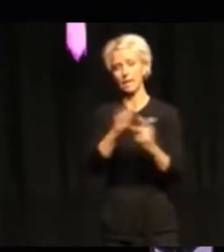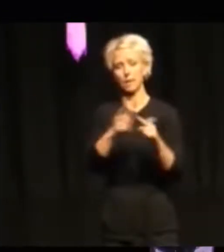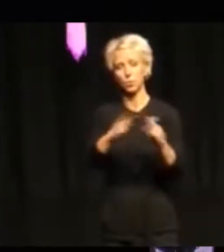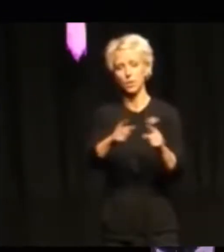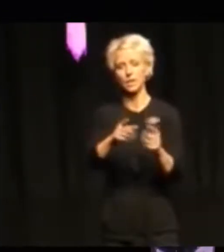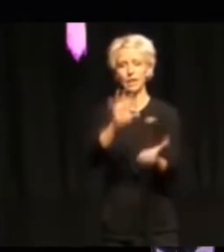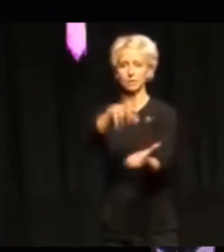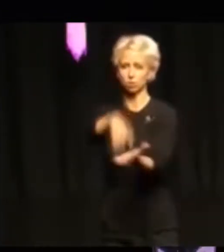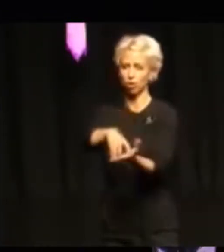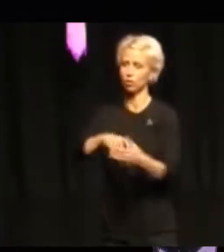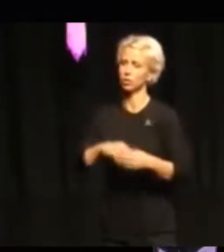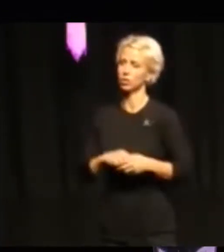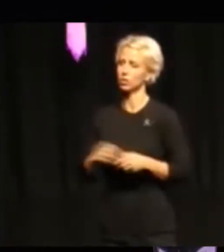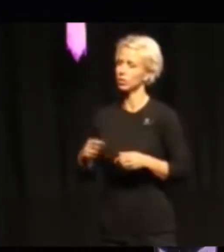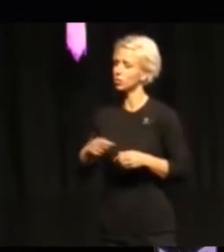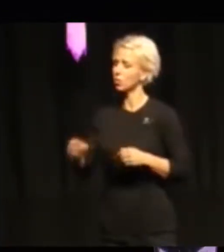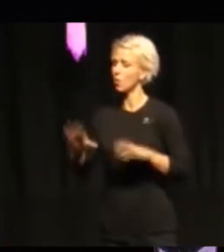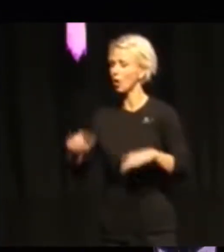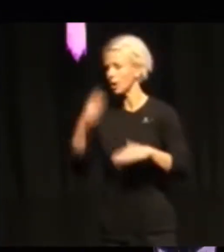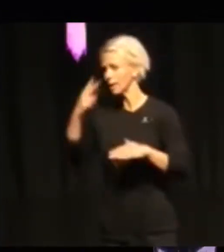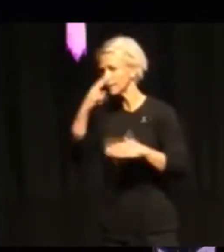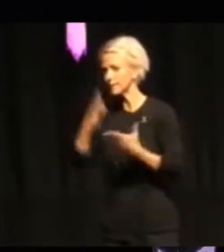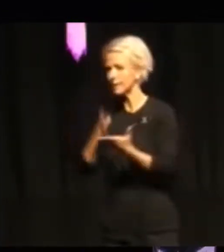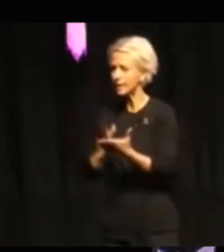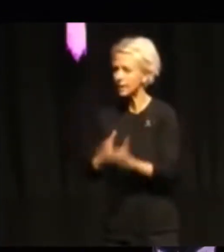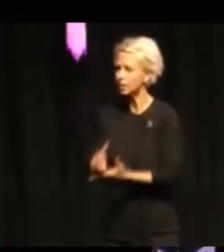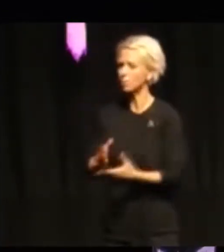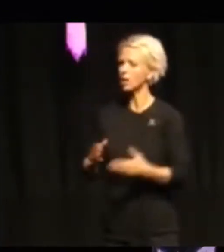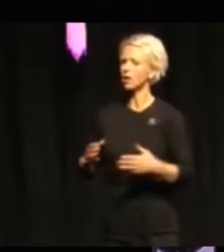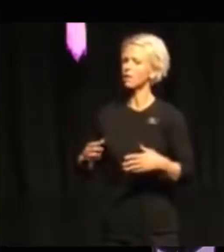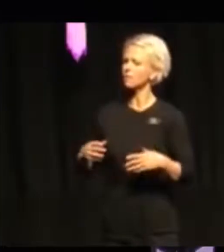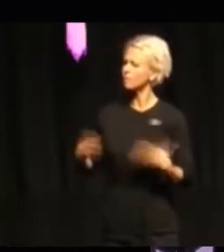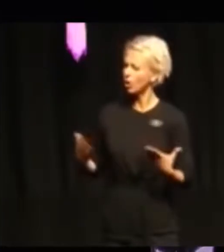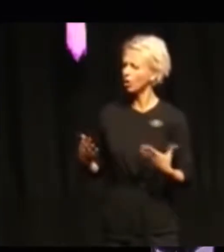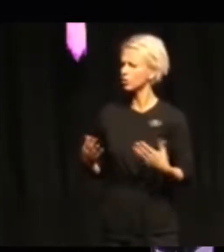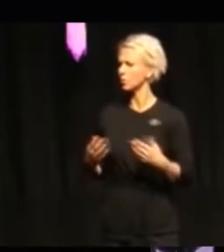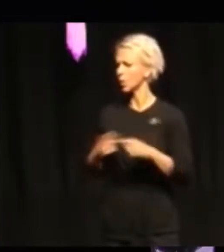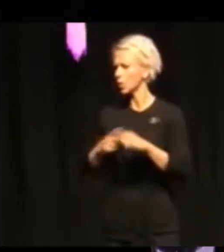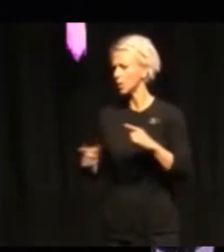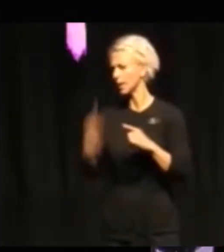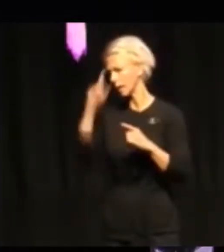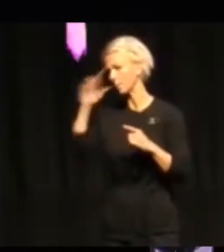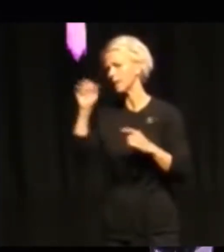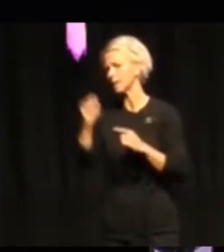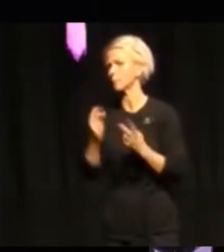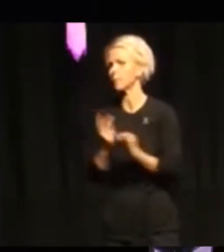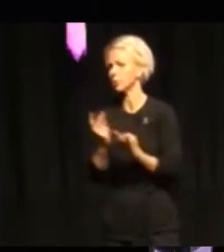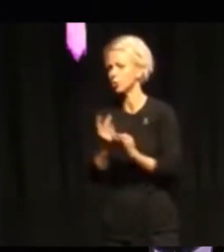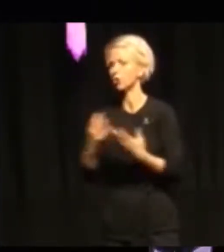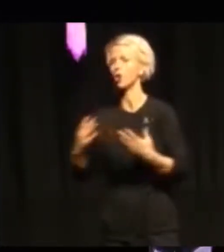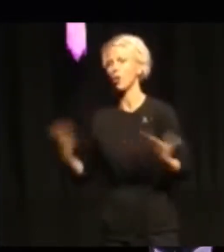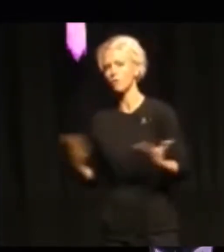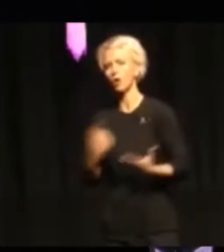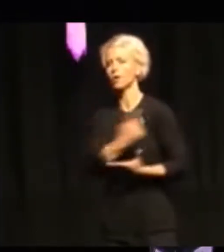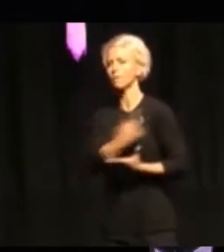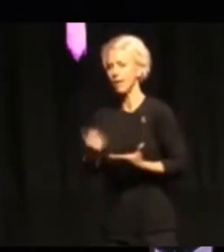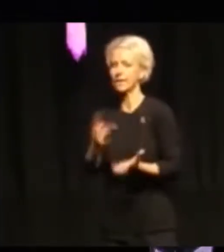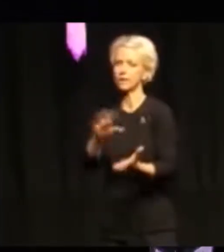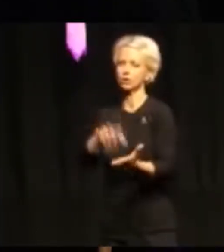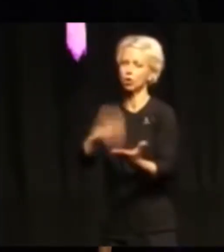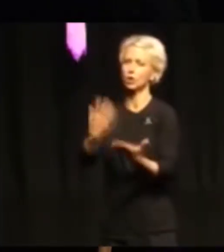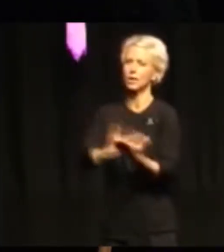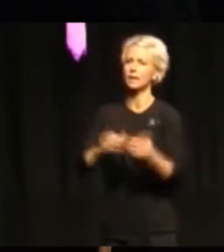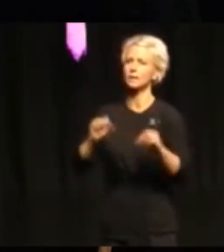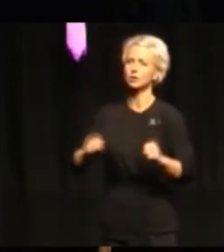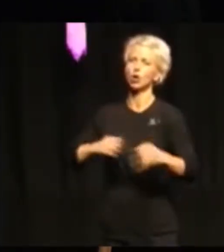who do some looking to see what these rights actually mean and what governments are supposed to do. Okay, so and